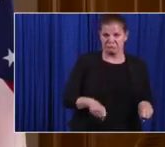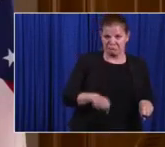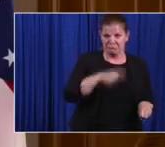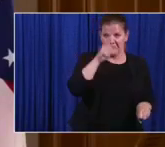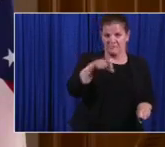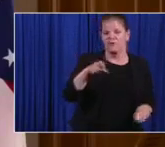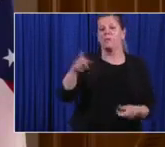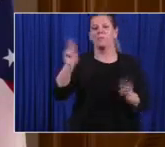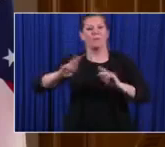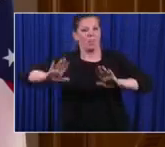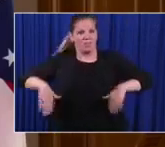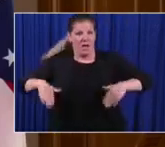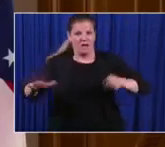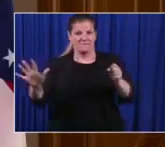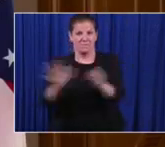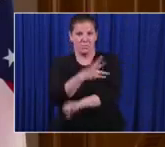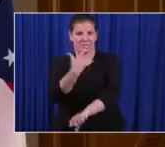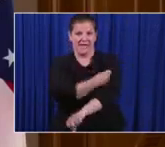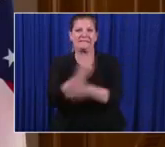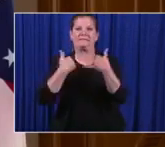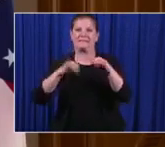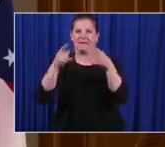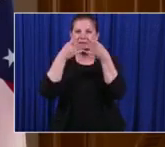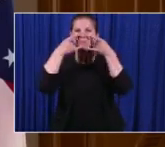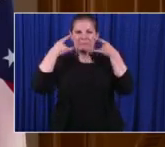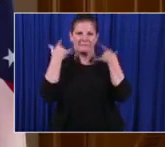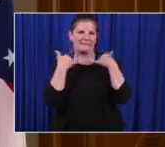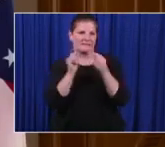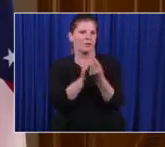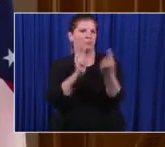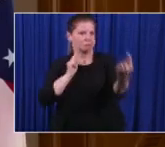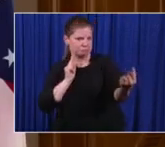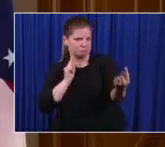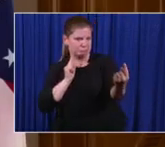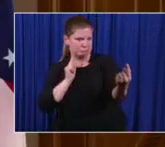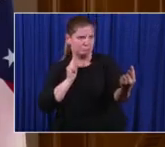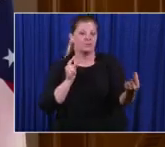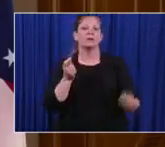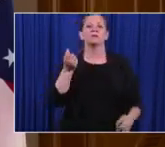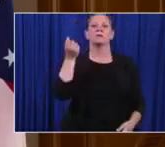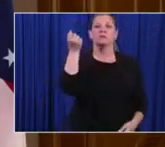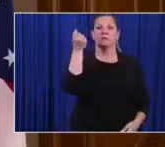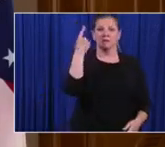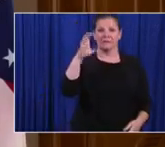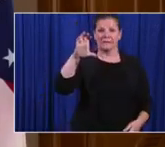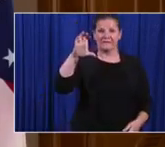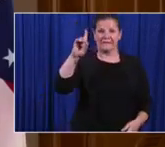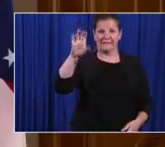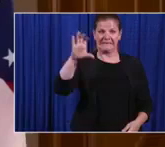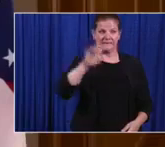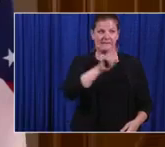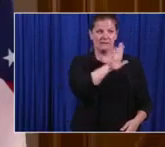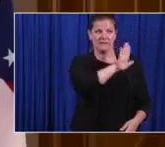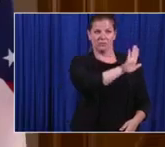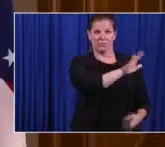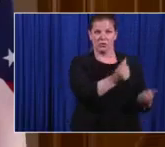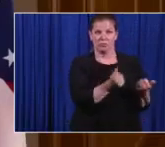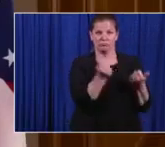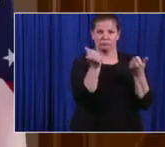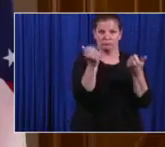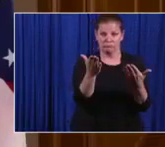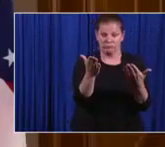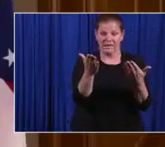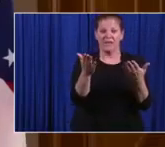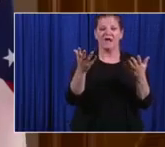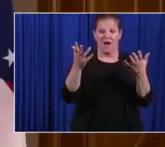and socially distance. And I think to understand the CDC's, what they have said is just that fundamental distinction